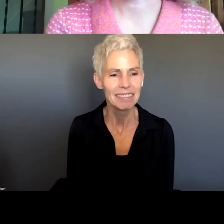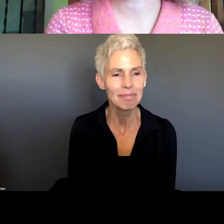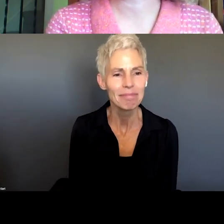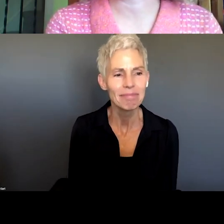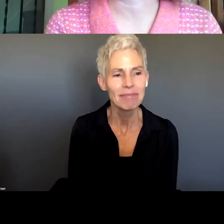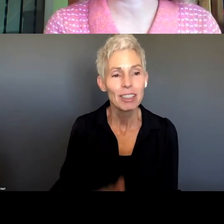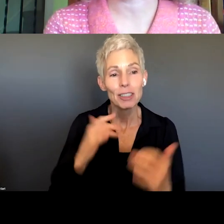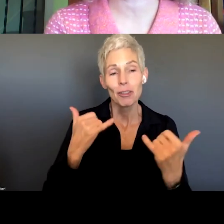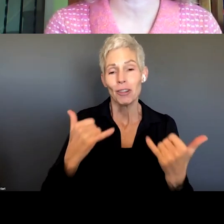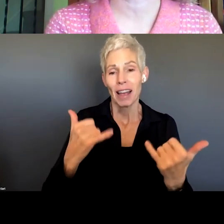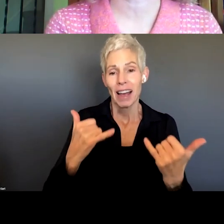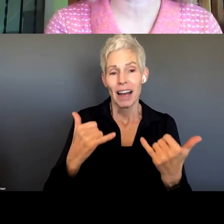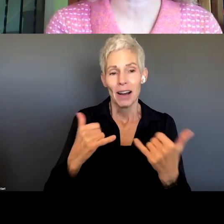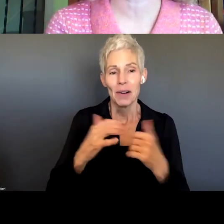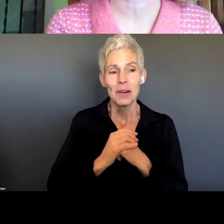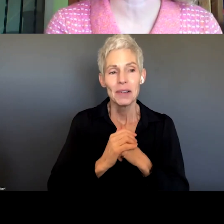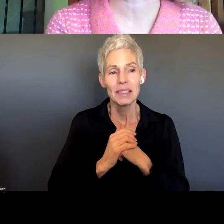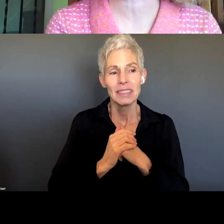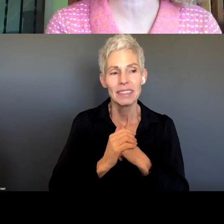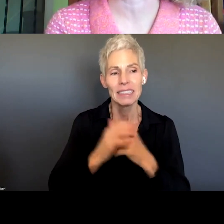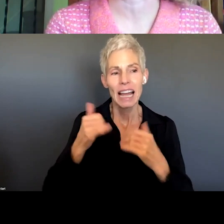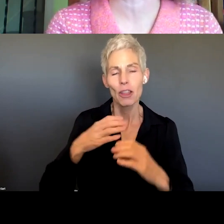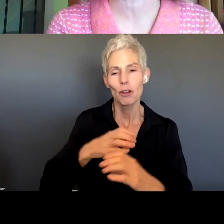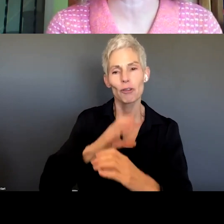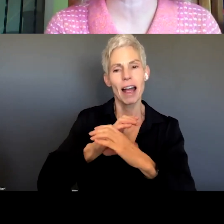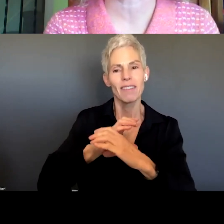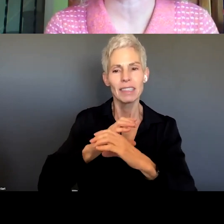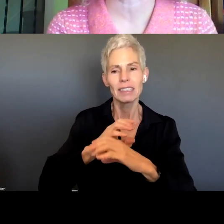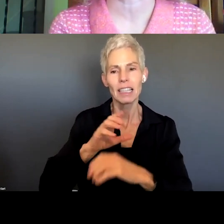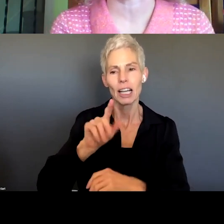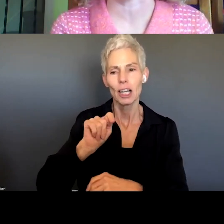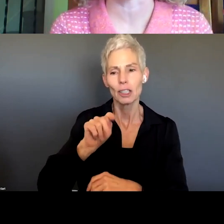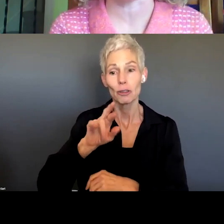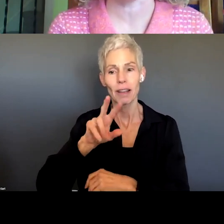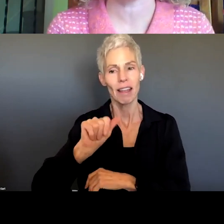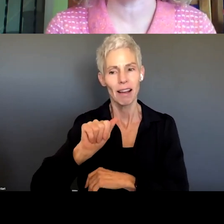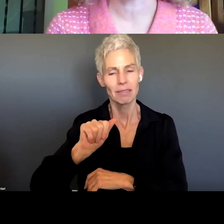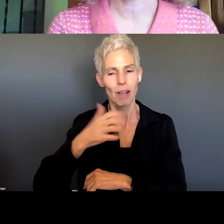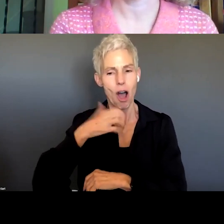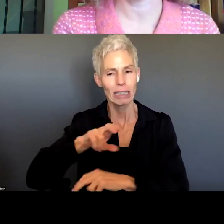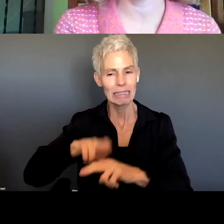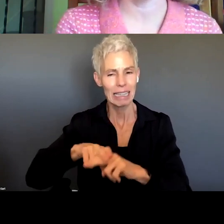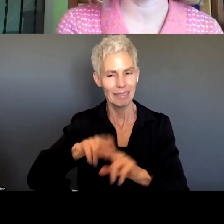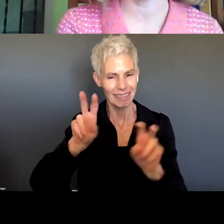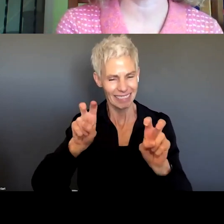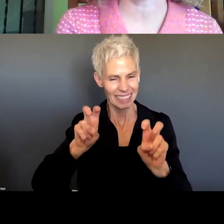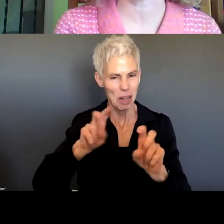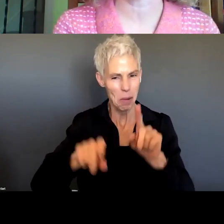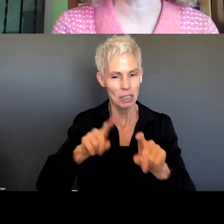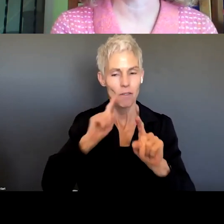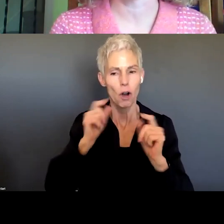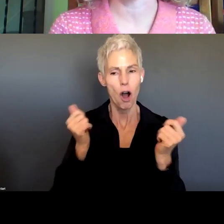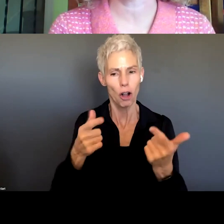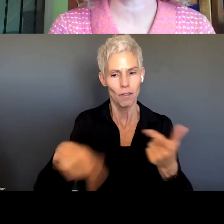And now we are at the Crisis Trivia Hot Seat. This one is going to be for all of us. And we're going to